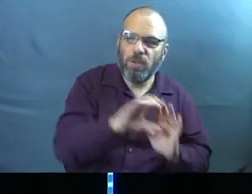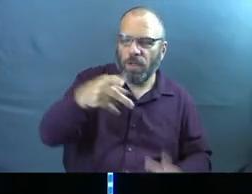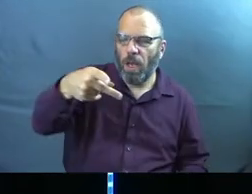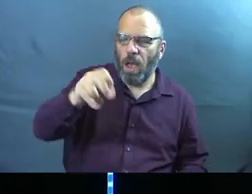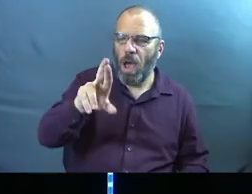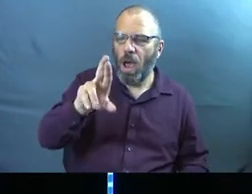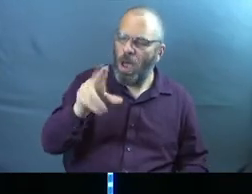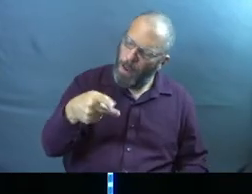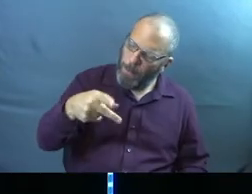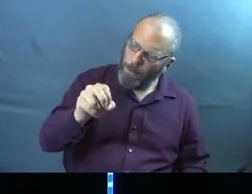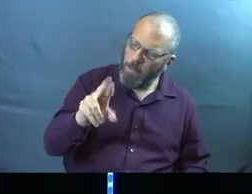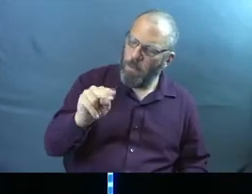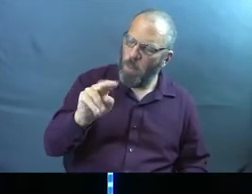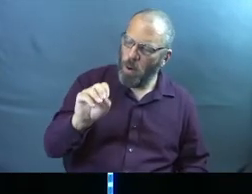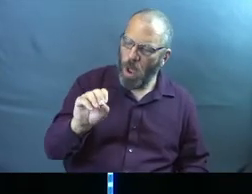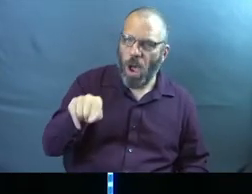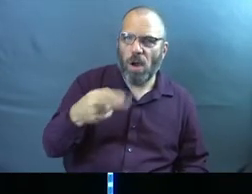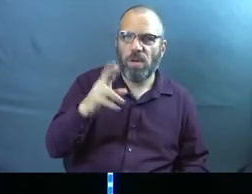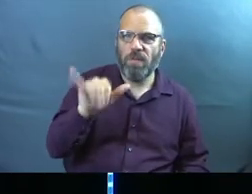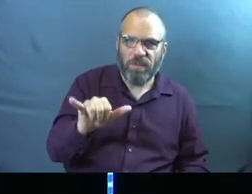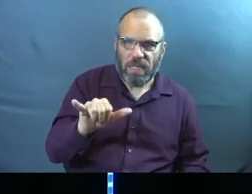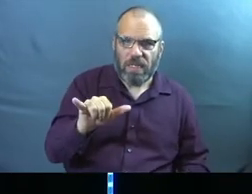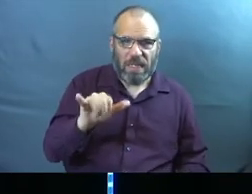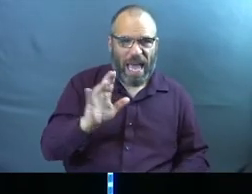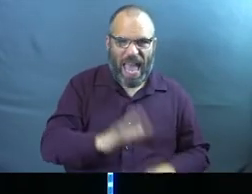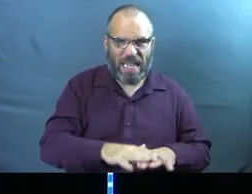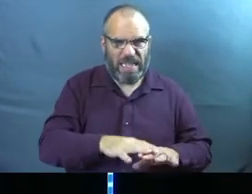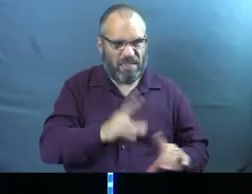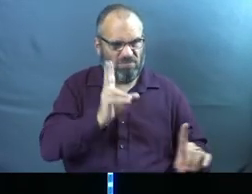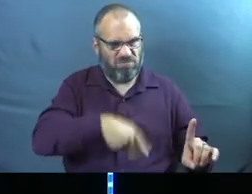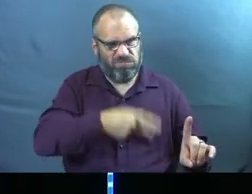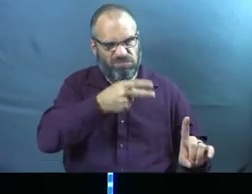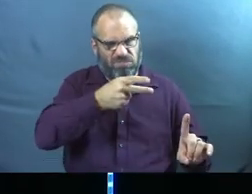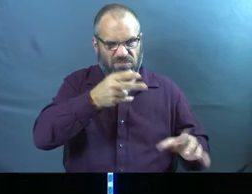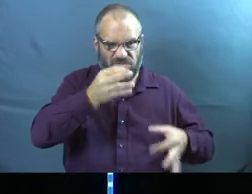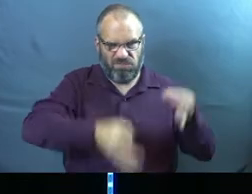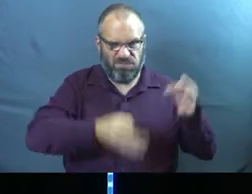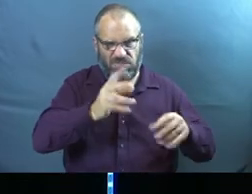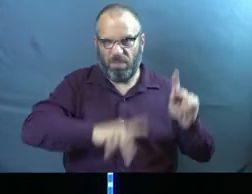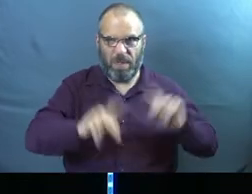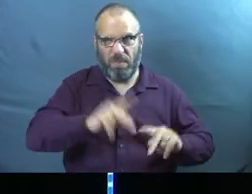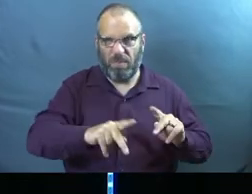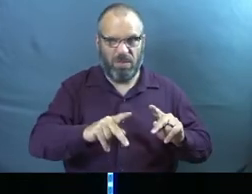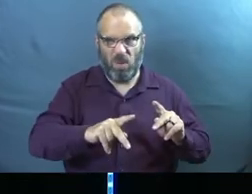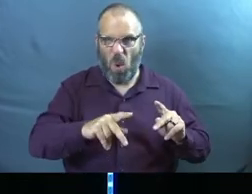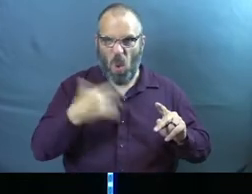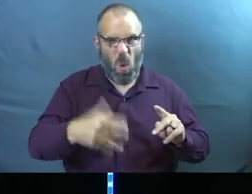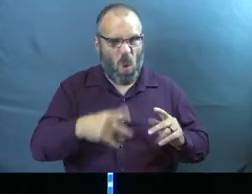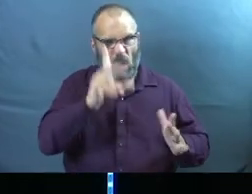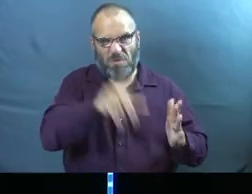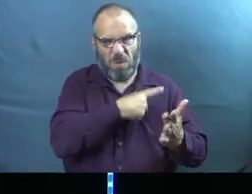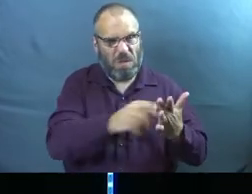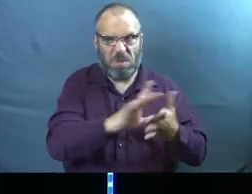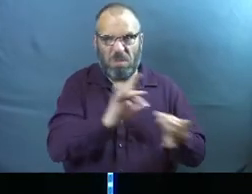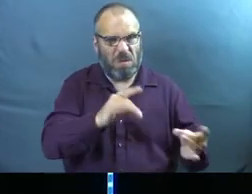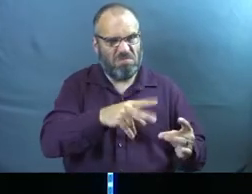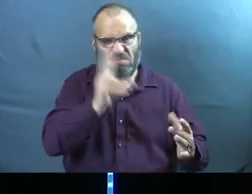had this judgmentalism that I brought to other people around me constantly. Super, super critical